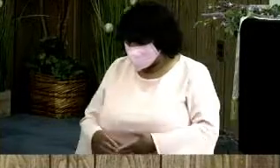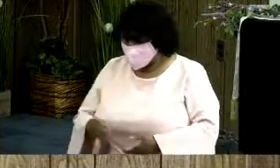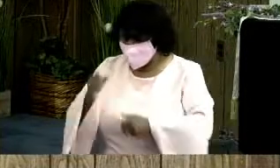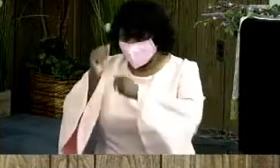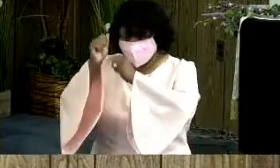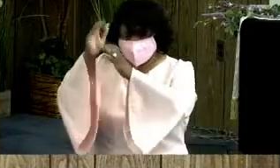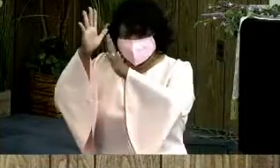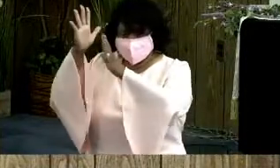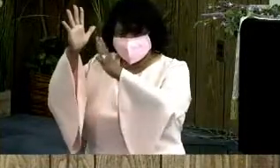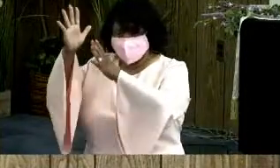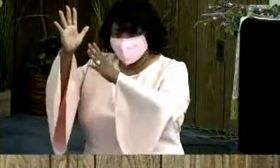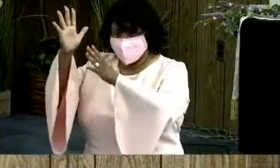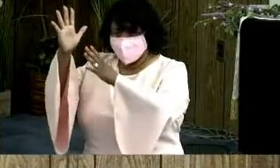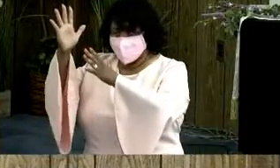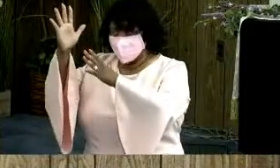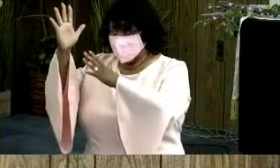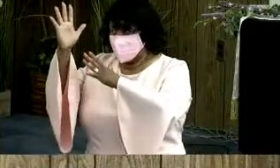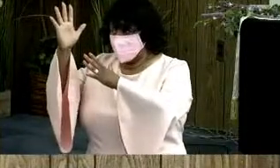Father,